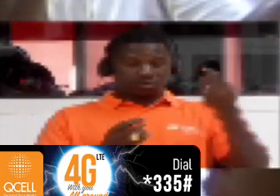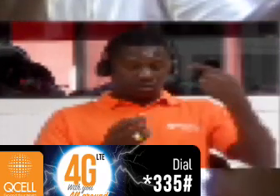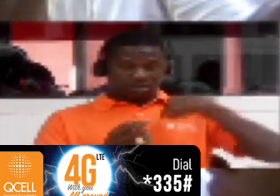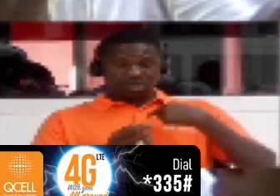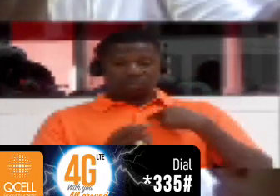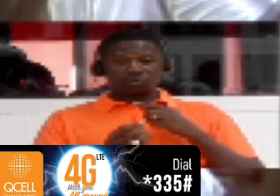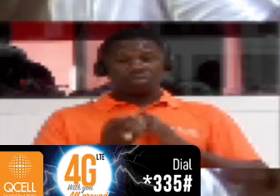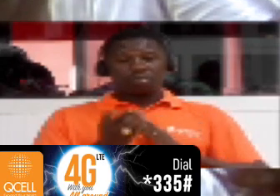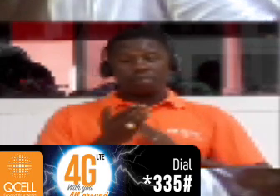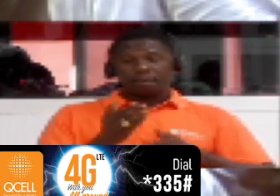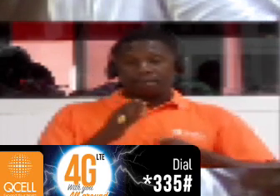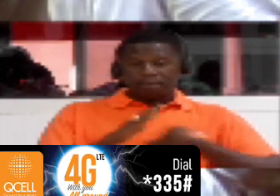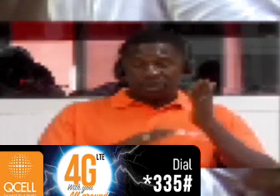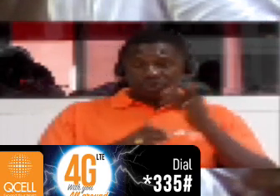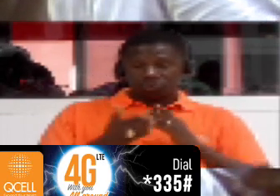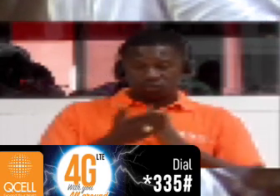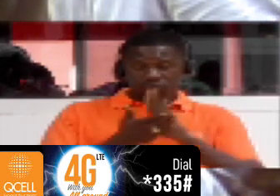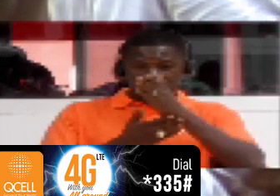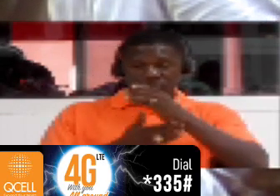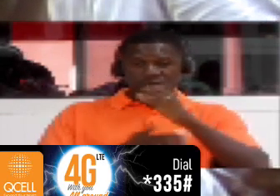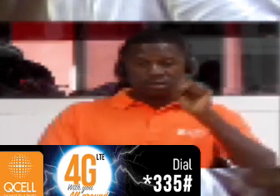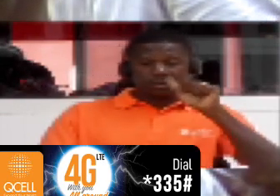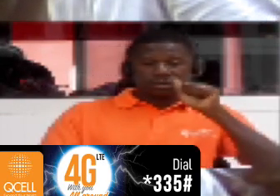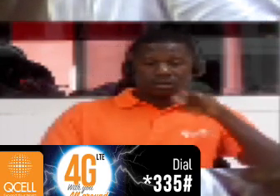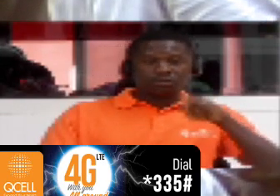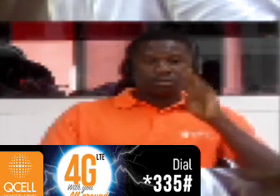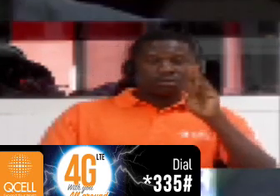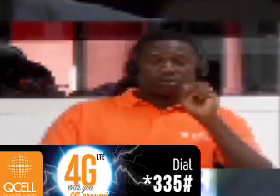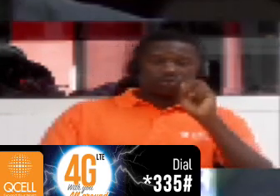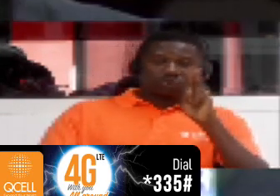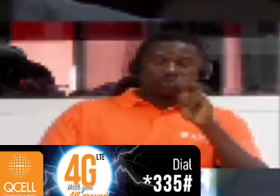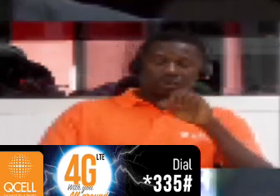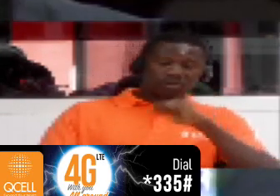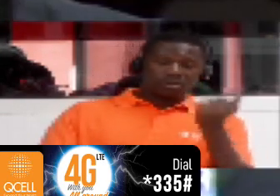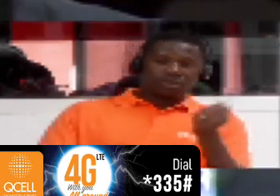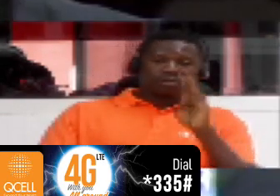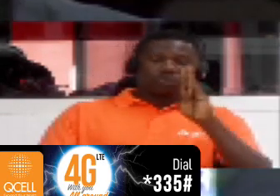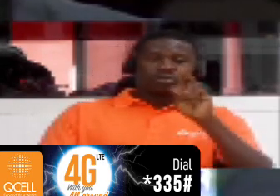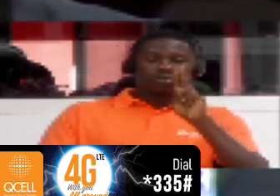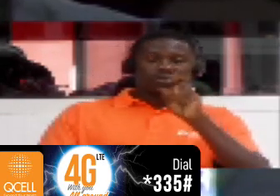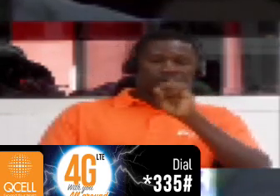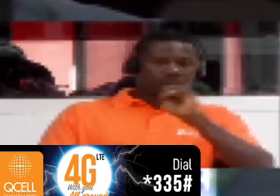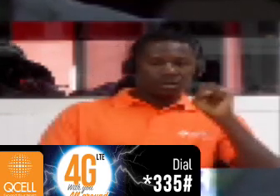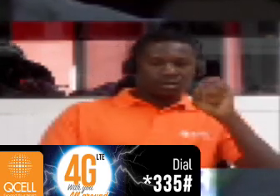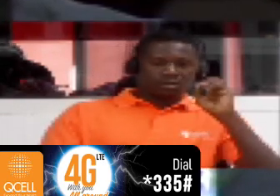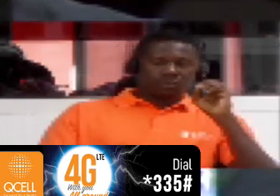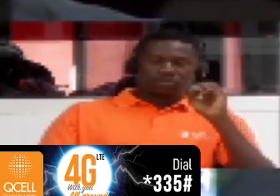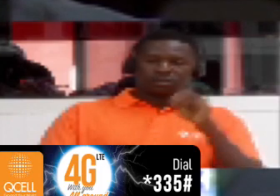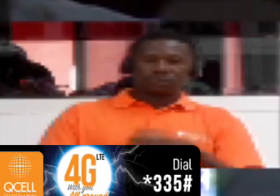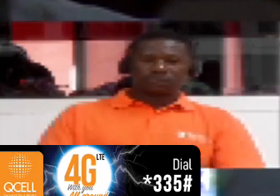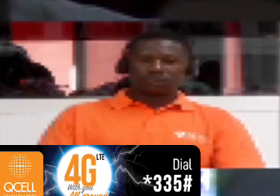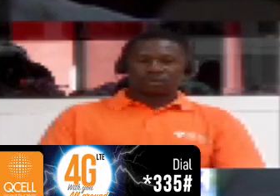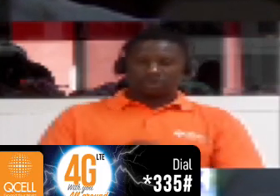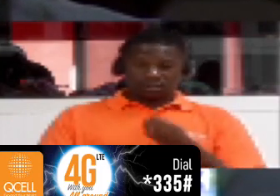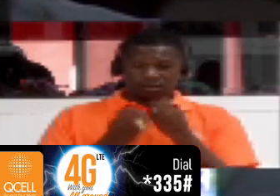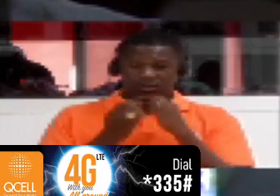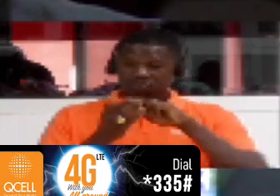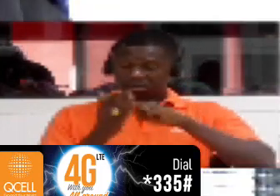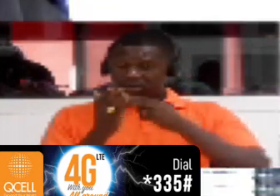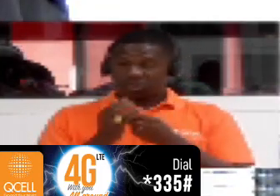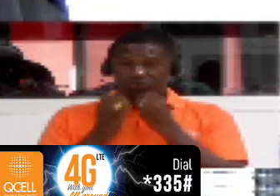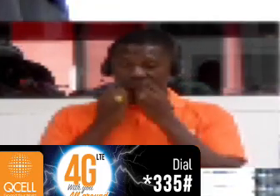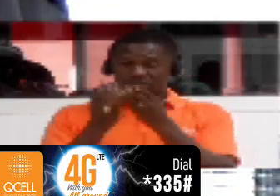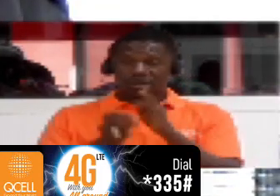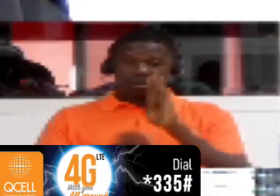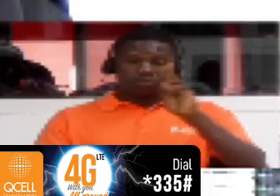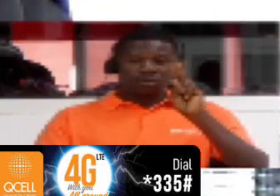through Sambu and Buso. And would you say that Buso was your superior officer, your senior officer? Akoto Benin for